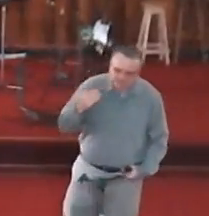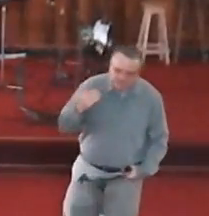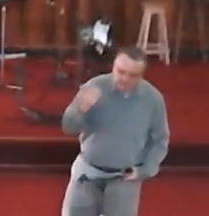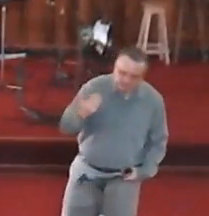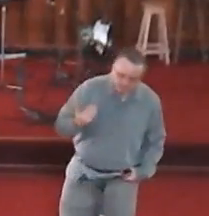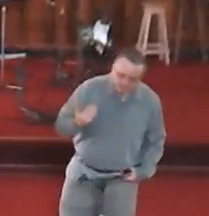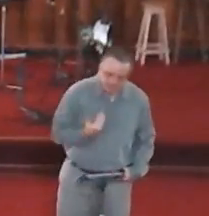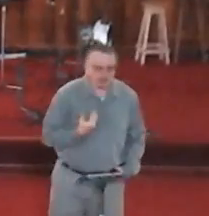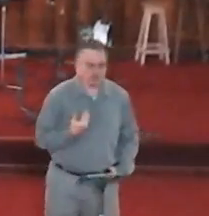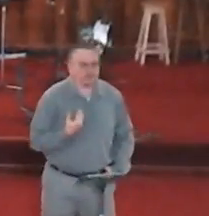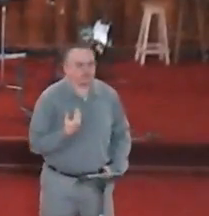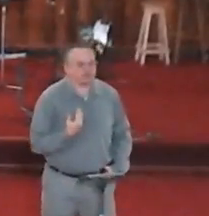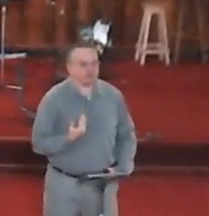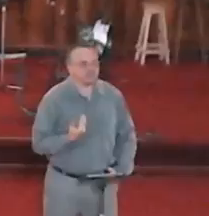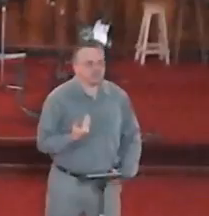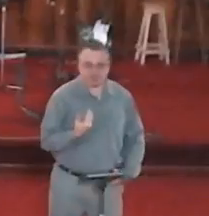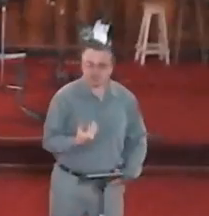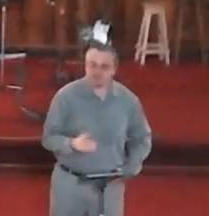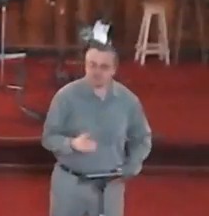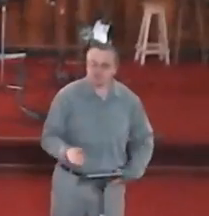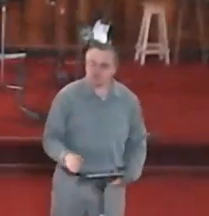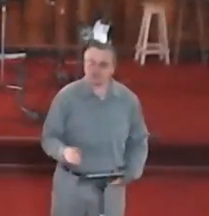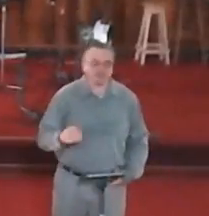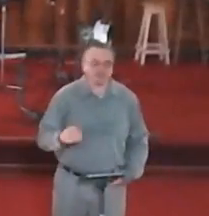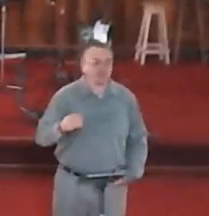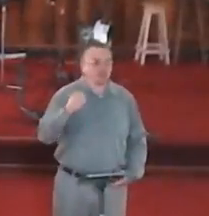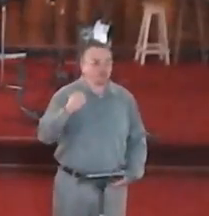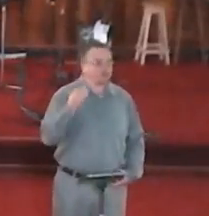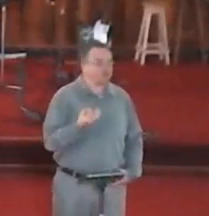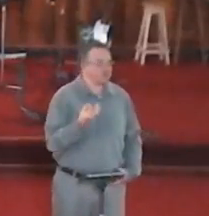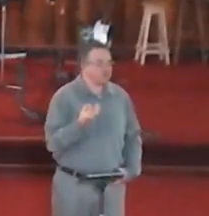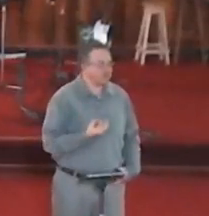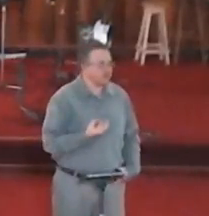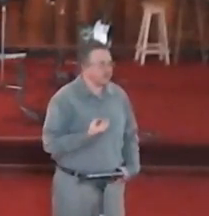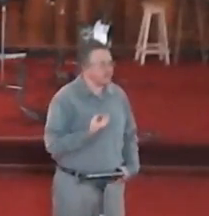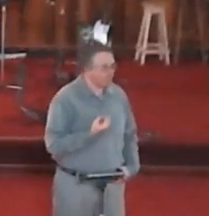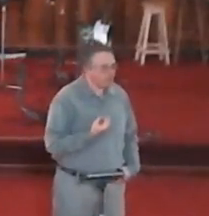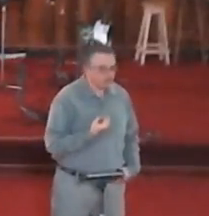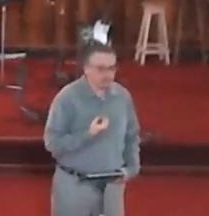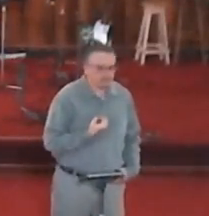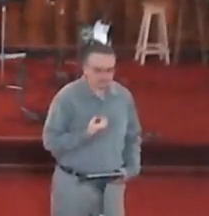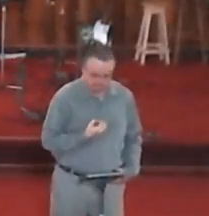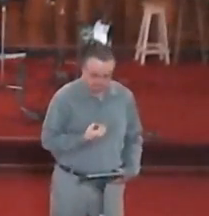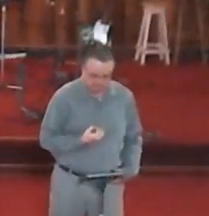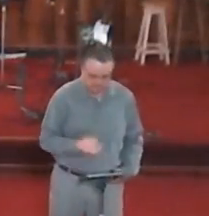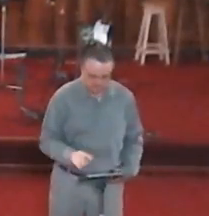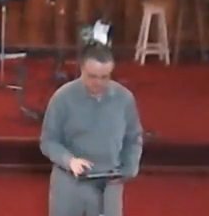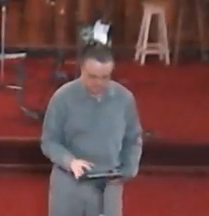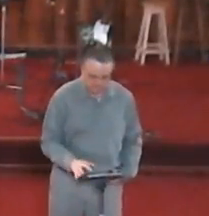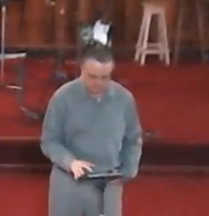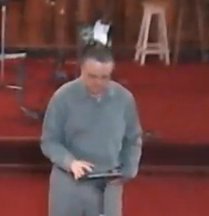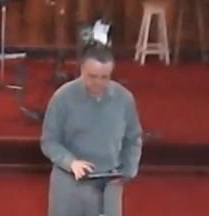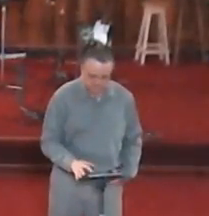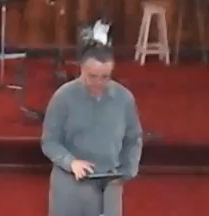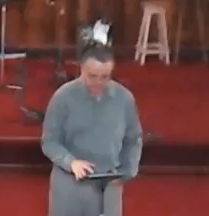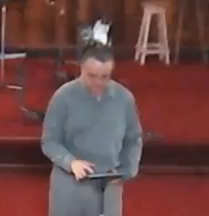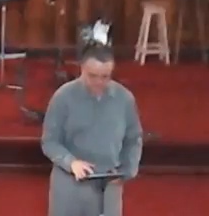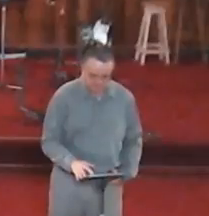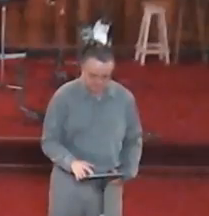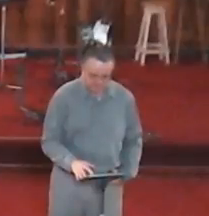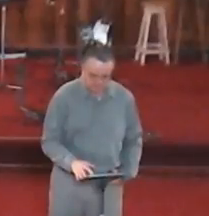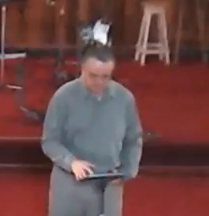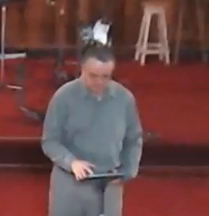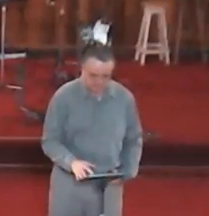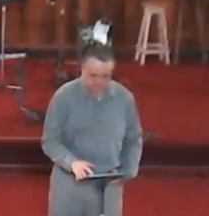tongue. Hechos capítulo 9 es un capítulo famoso, es la conversión de Saulo. Acts chapter 9 is